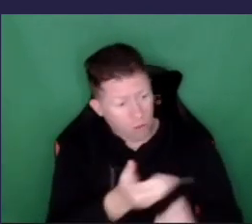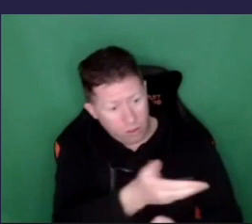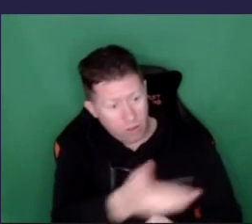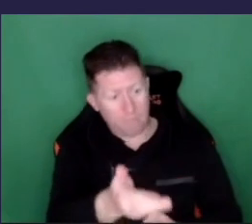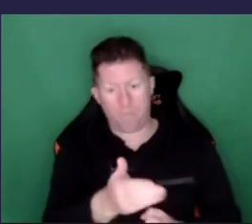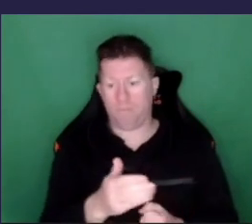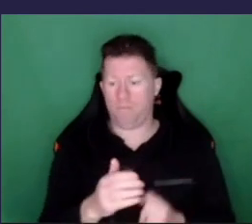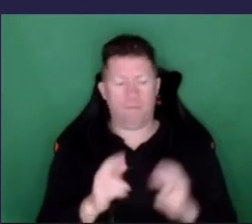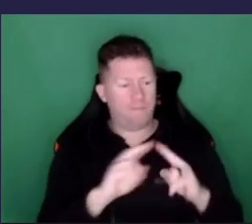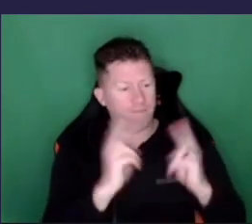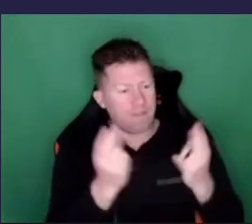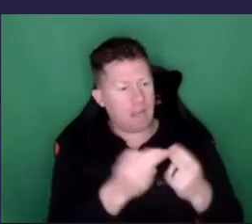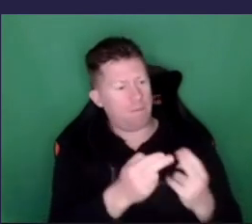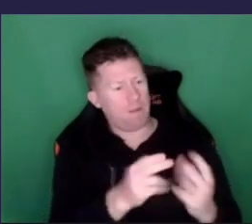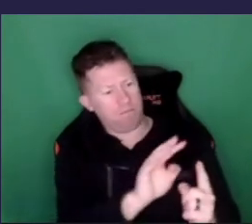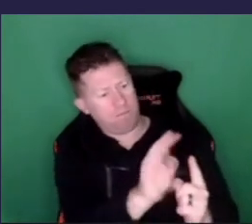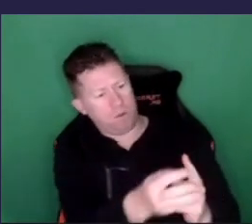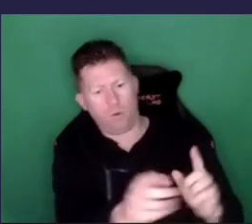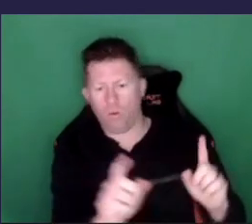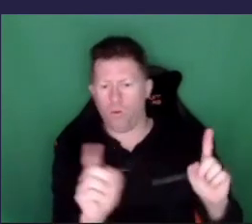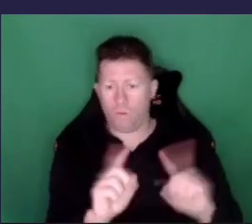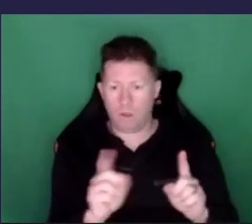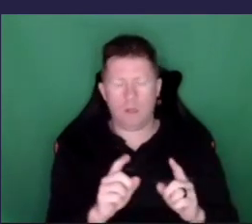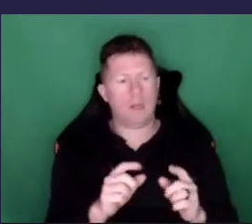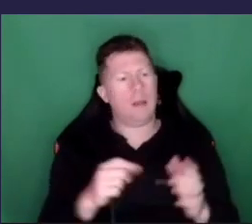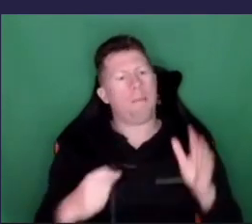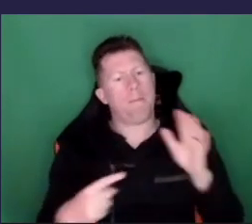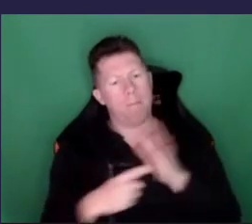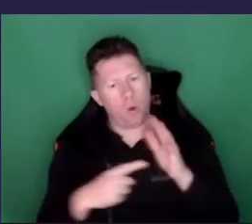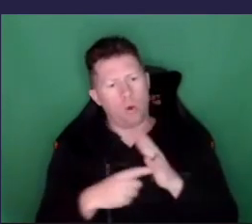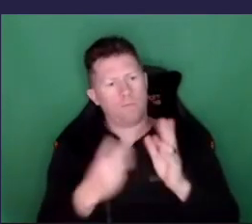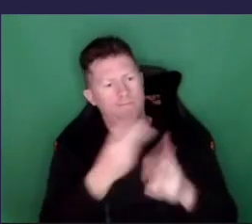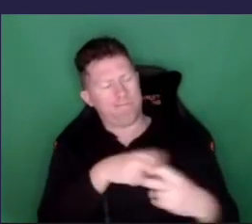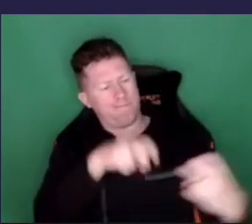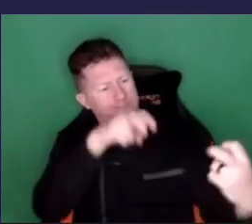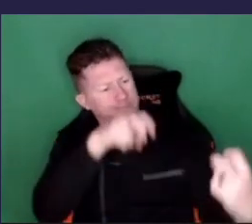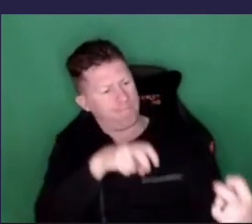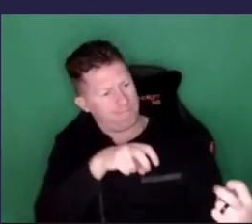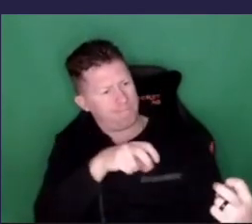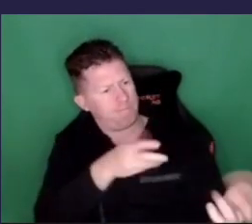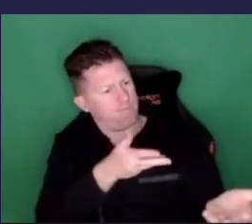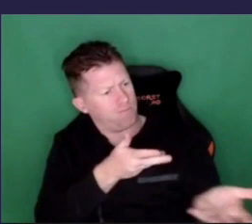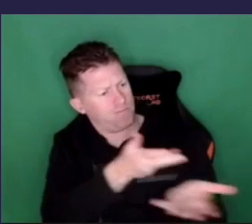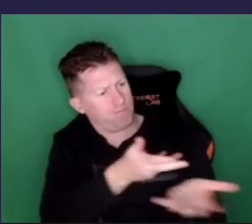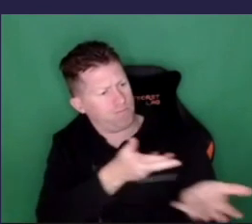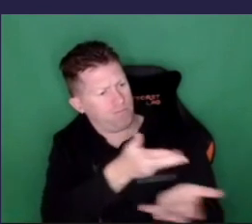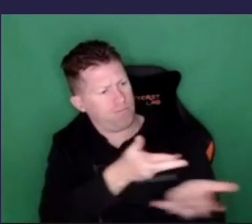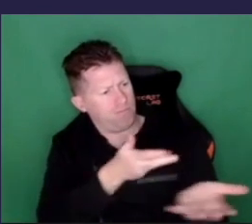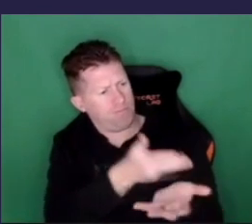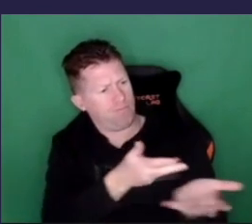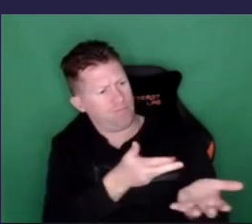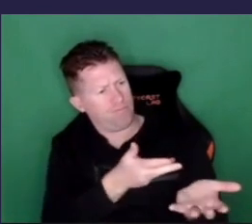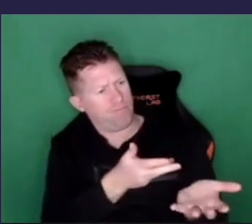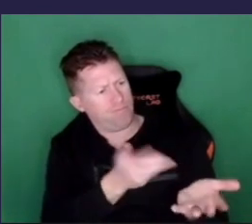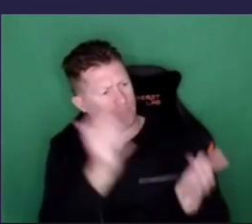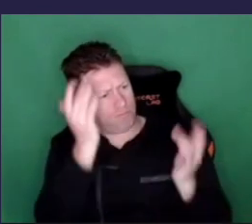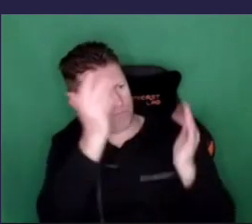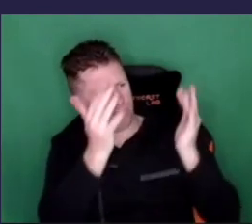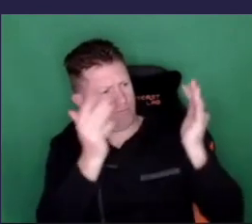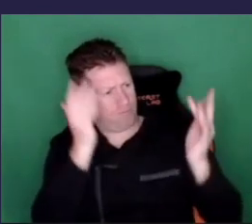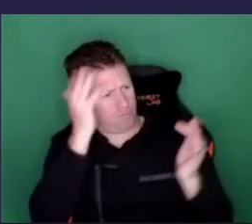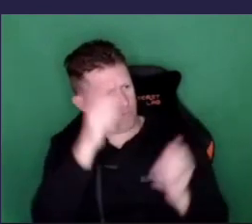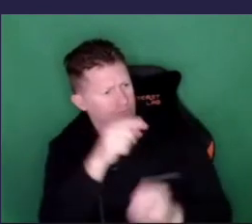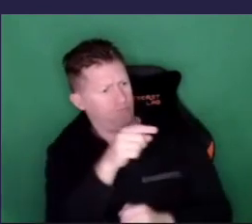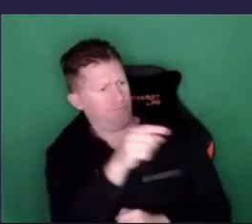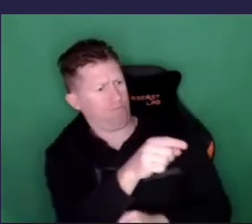supporting, it's important to sit down, I think, with them and to think about, what are the gifts that this